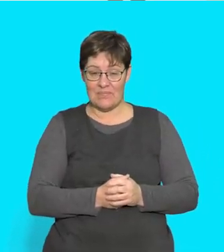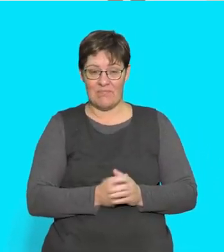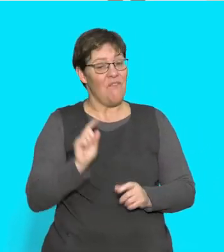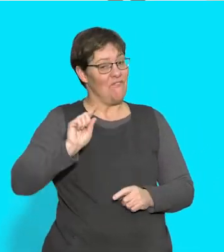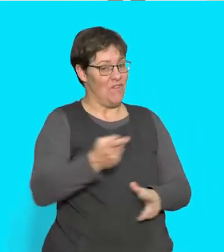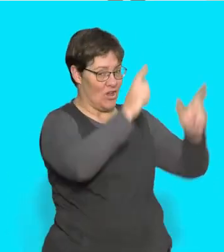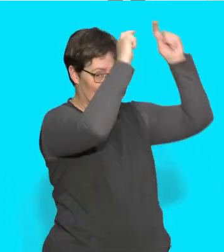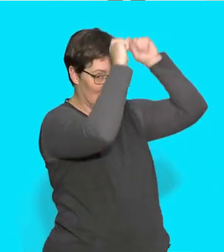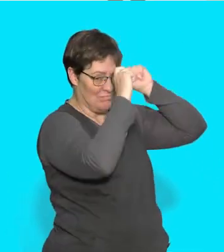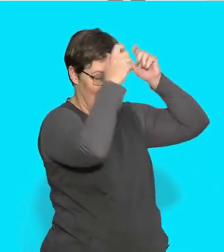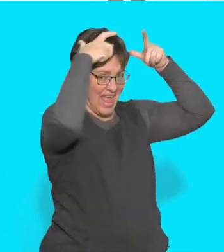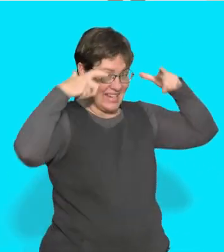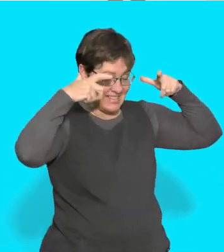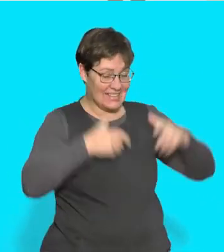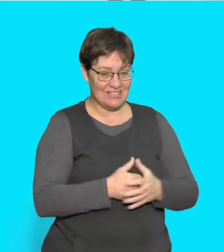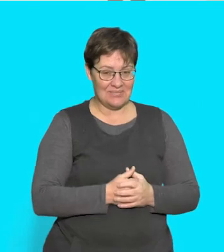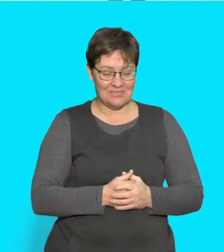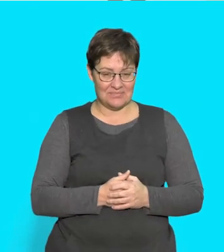First we put on our hats.